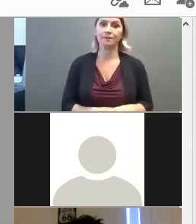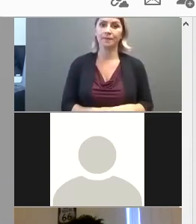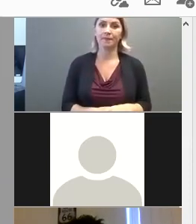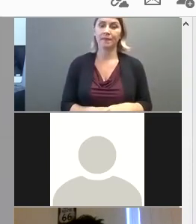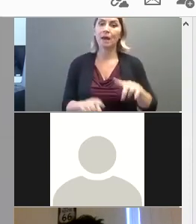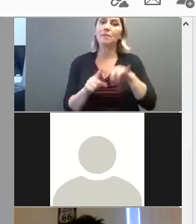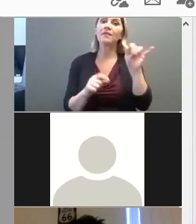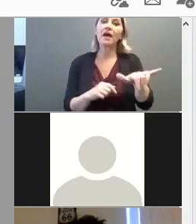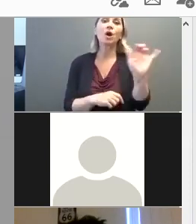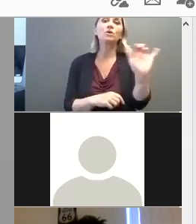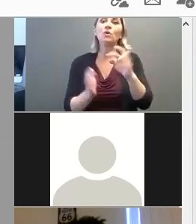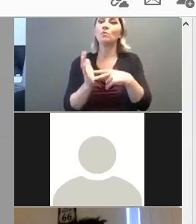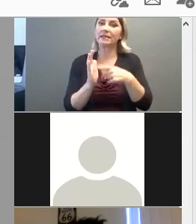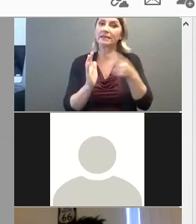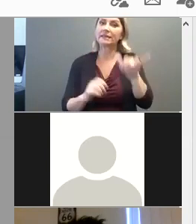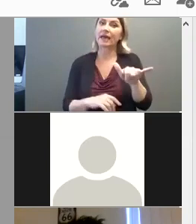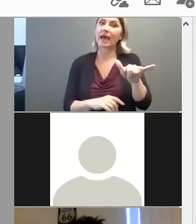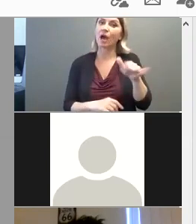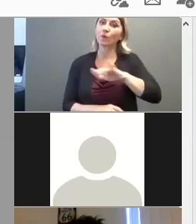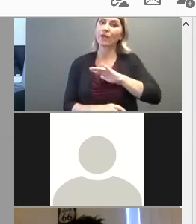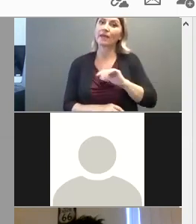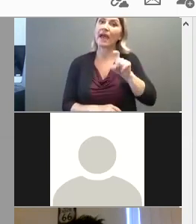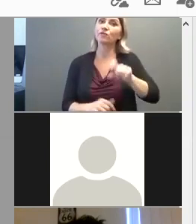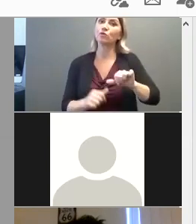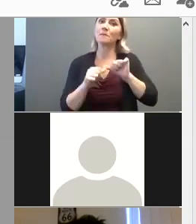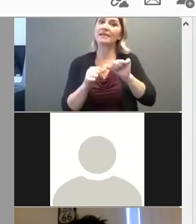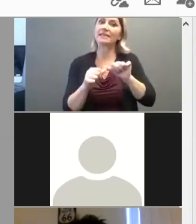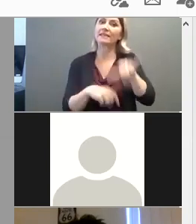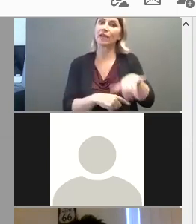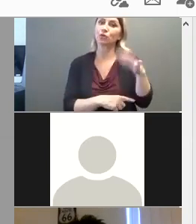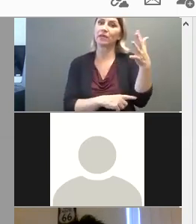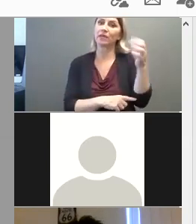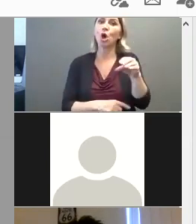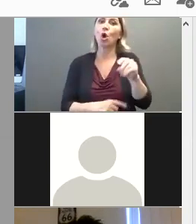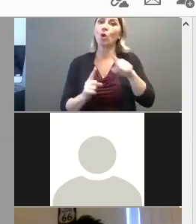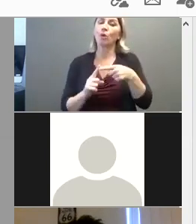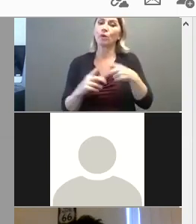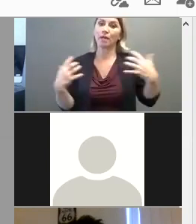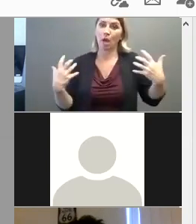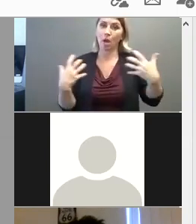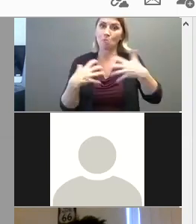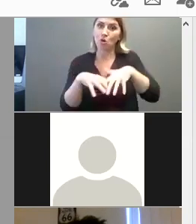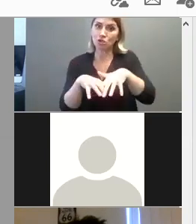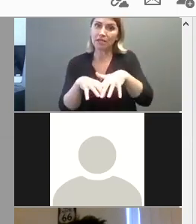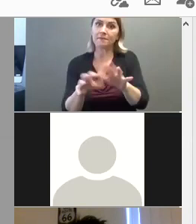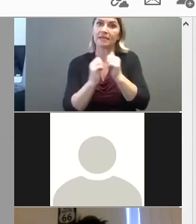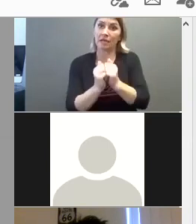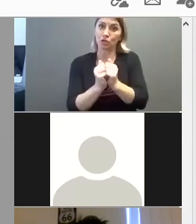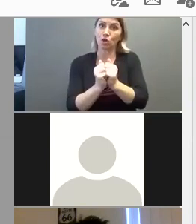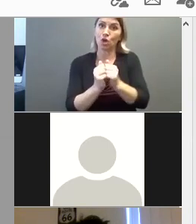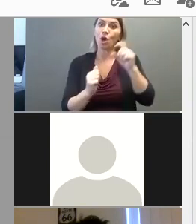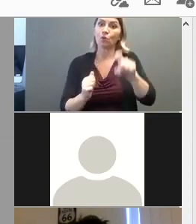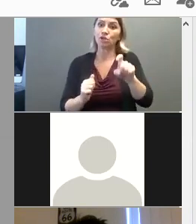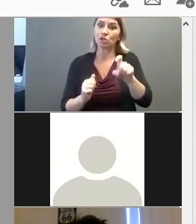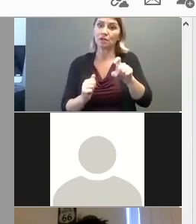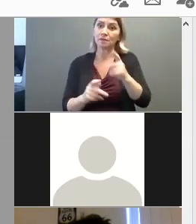But that also means that we have to maintain this tree. So when we are merging these two trees together, we should take care that